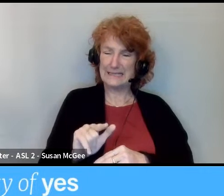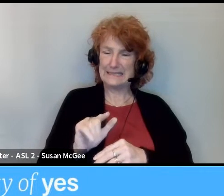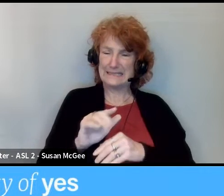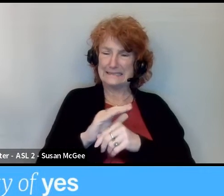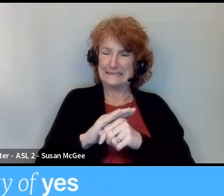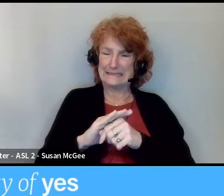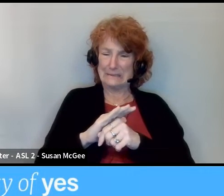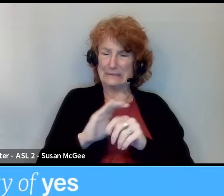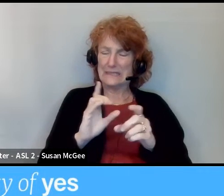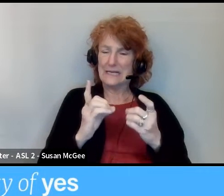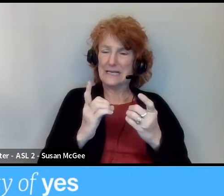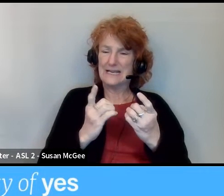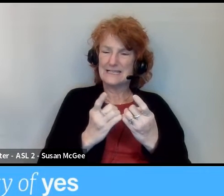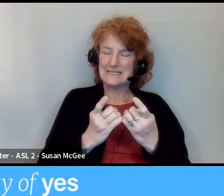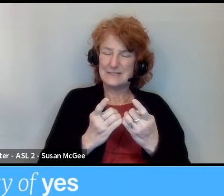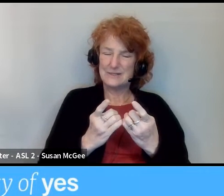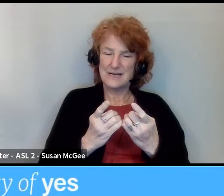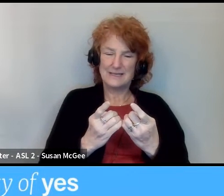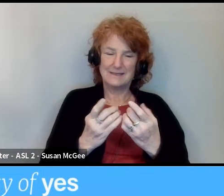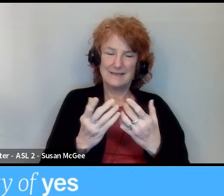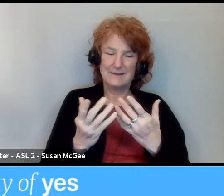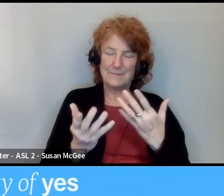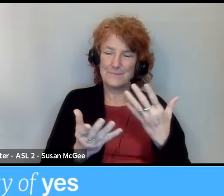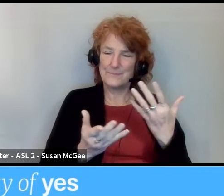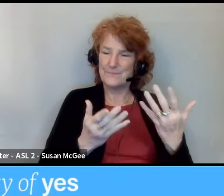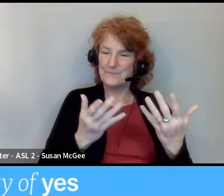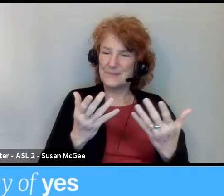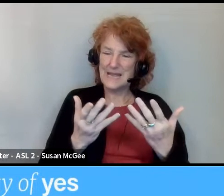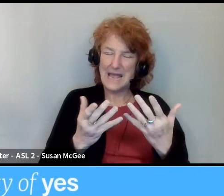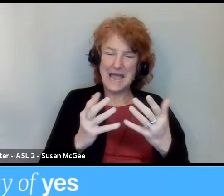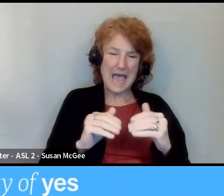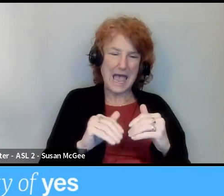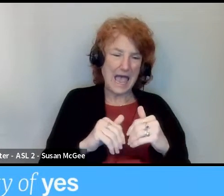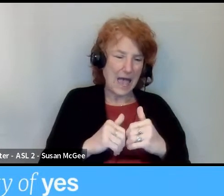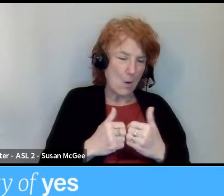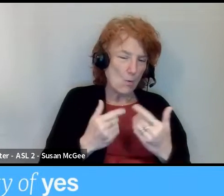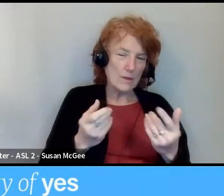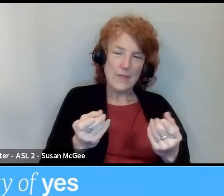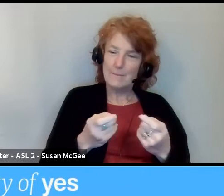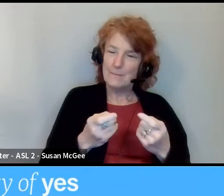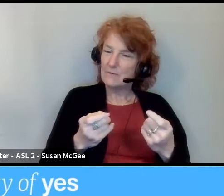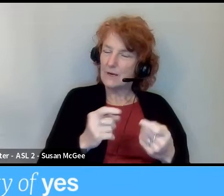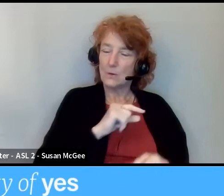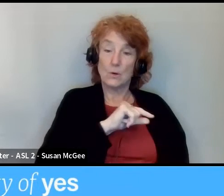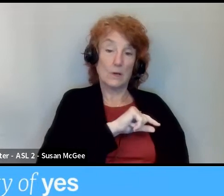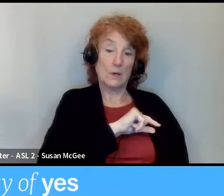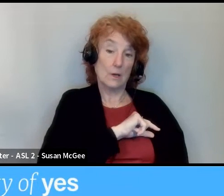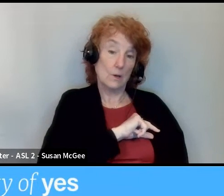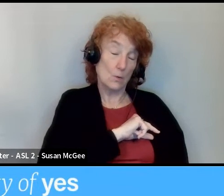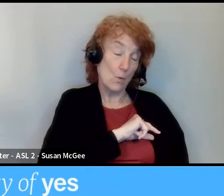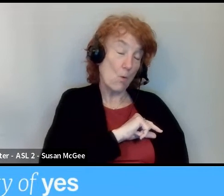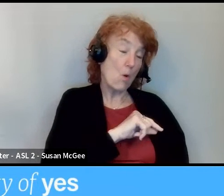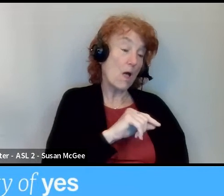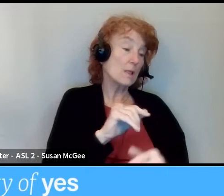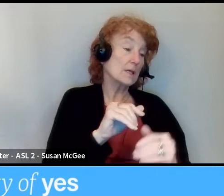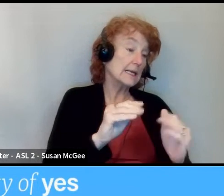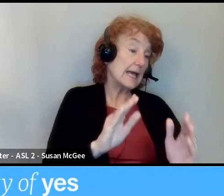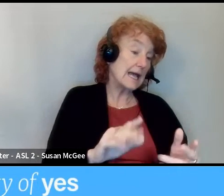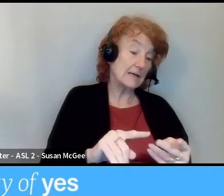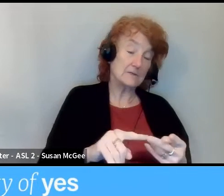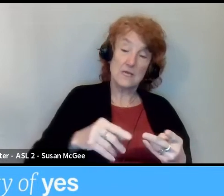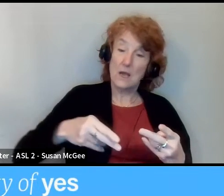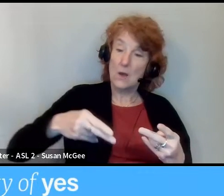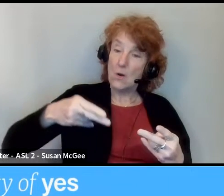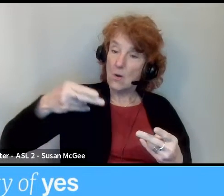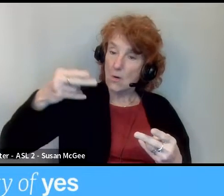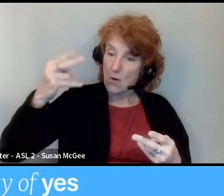be regulated? Will quality housing regulations be expanded to apply, or height factor? Will site